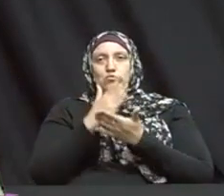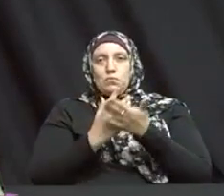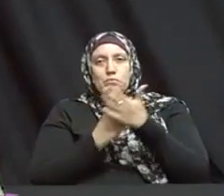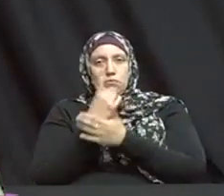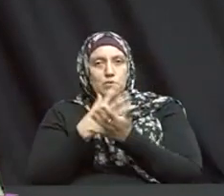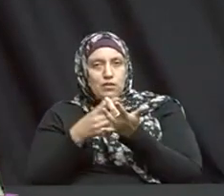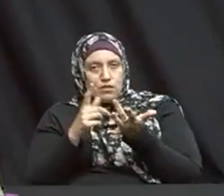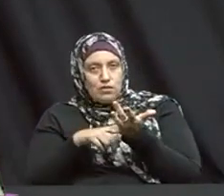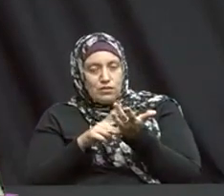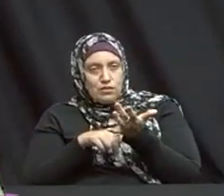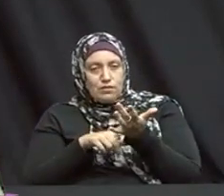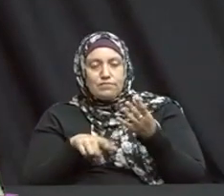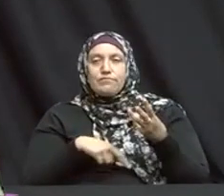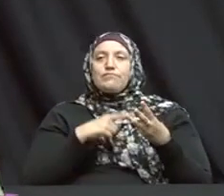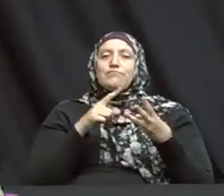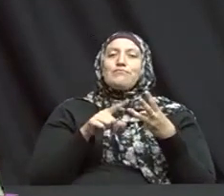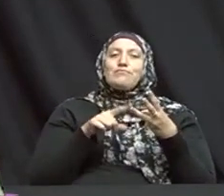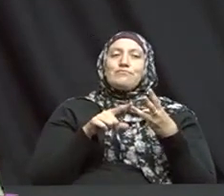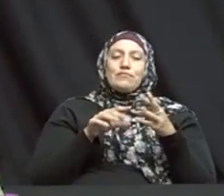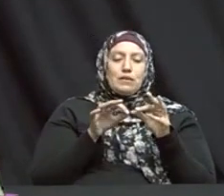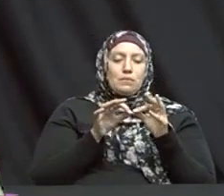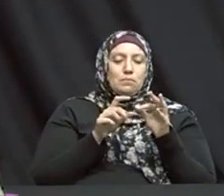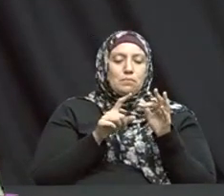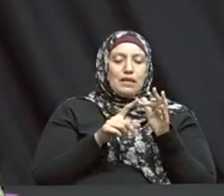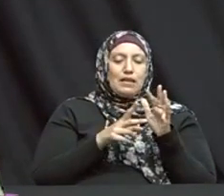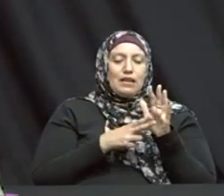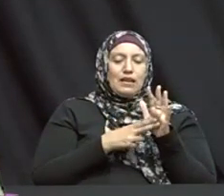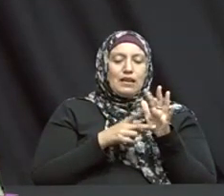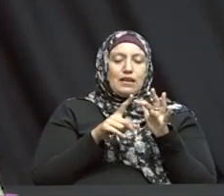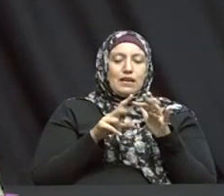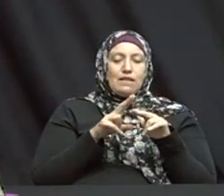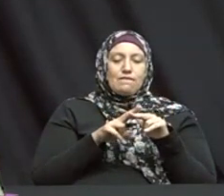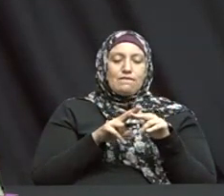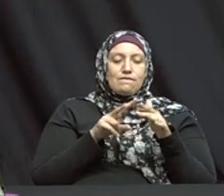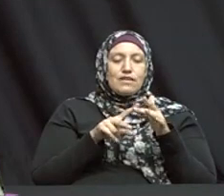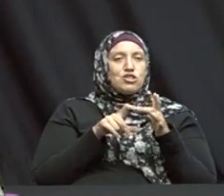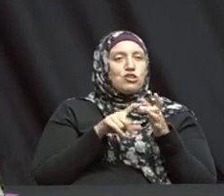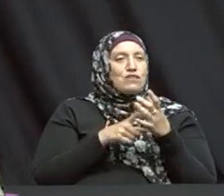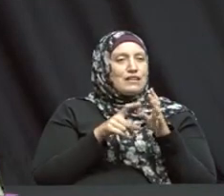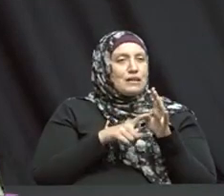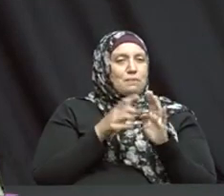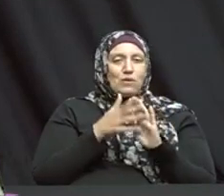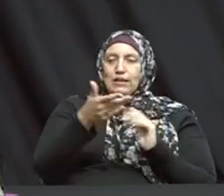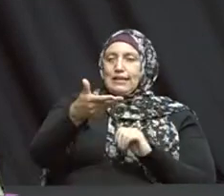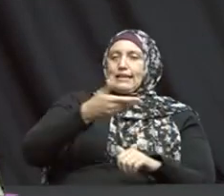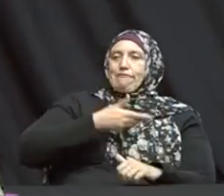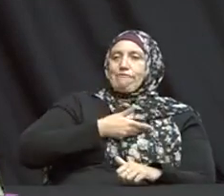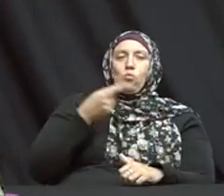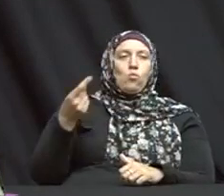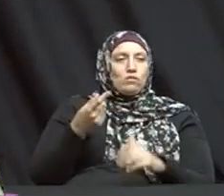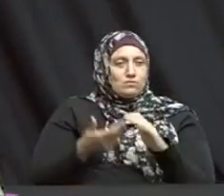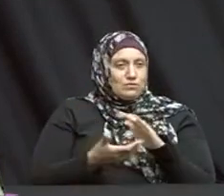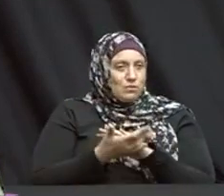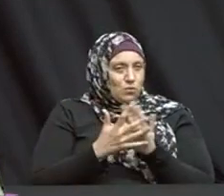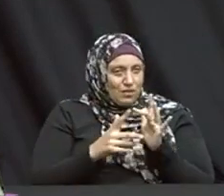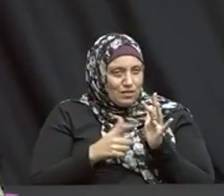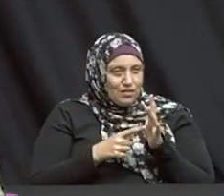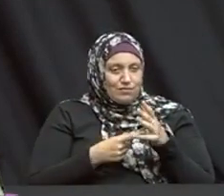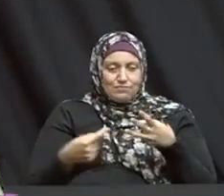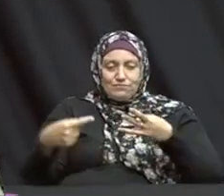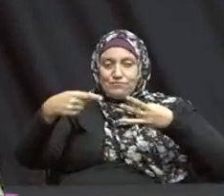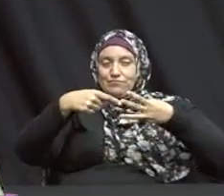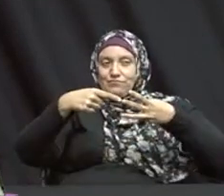then the beneficiaries, who are the recipients under the will. The executor in effect holds all of the assets in trust.